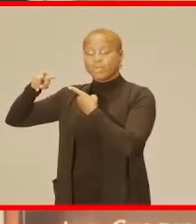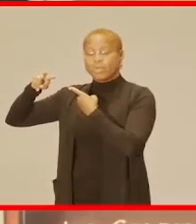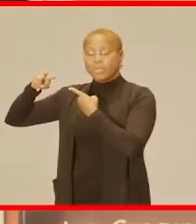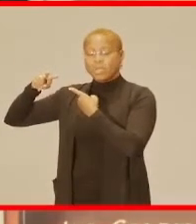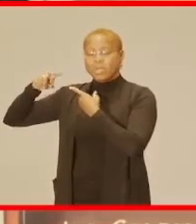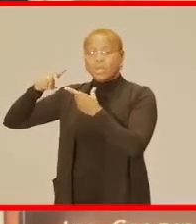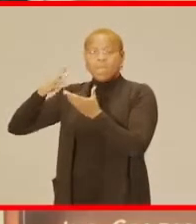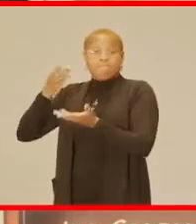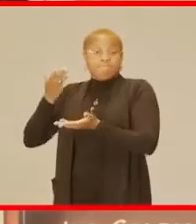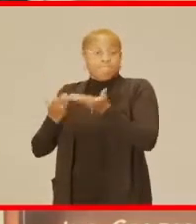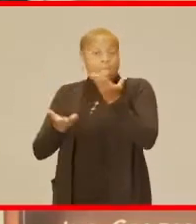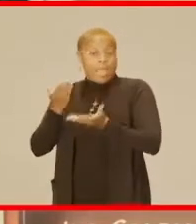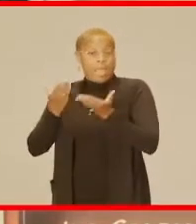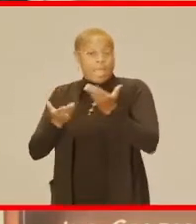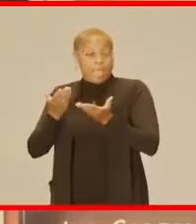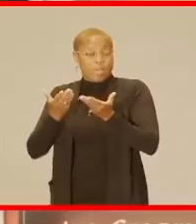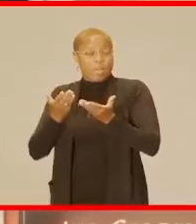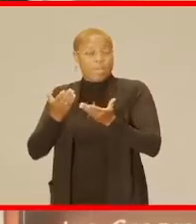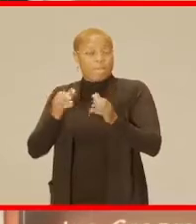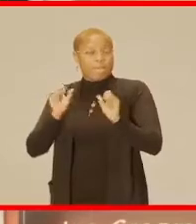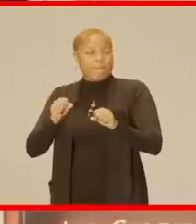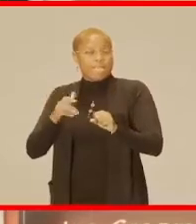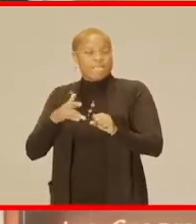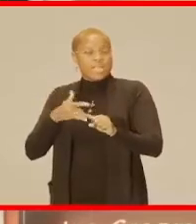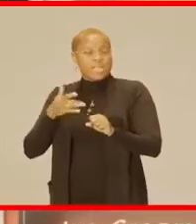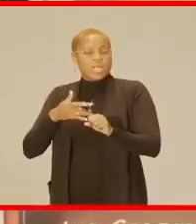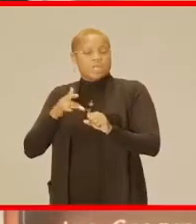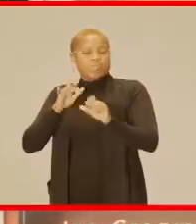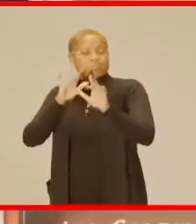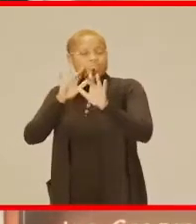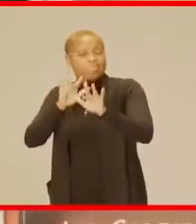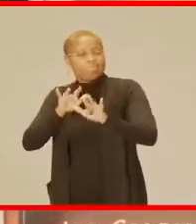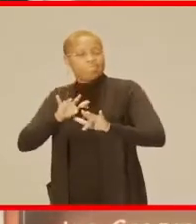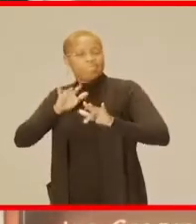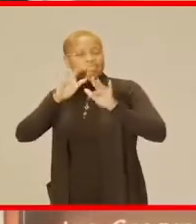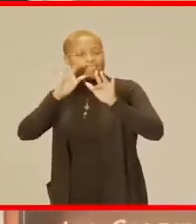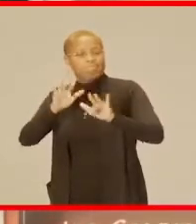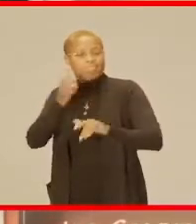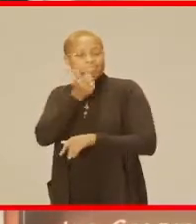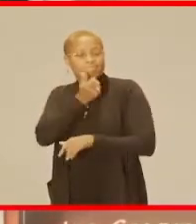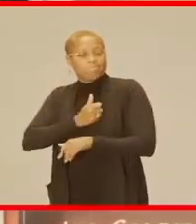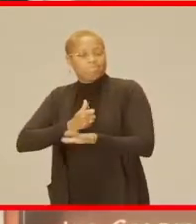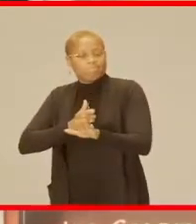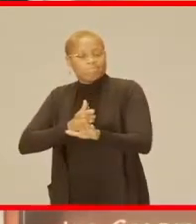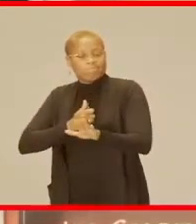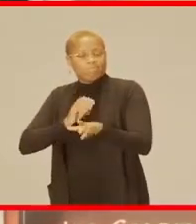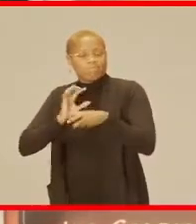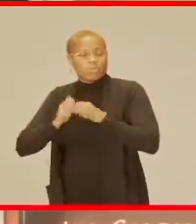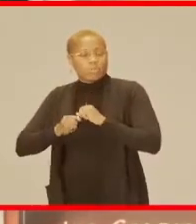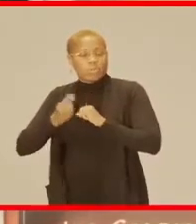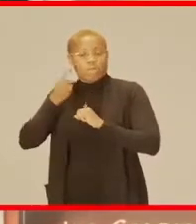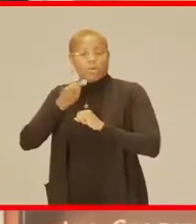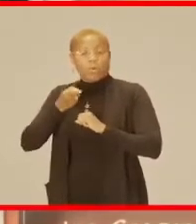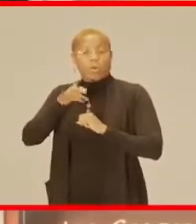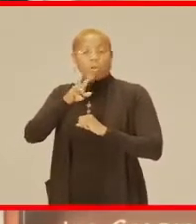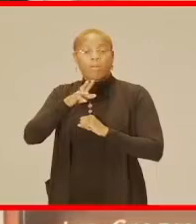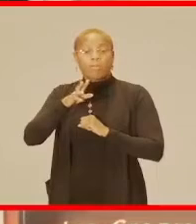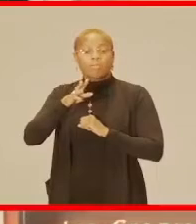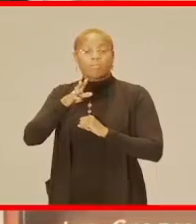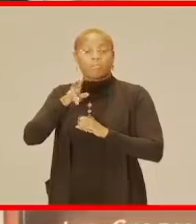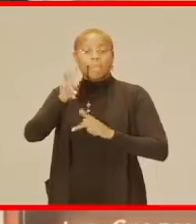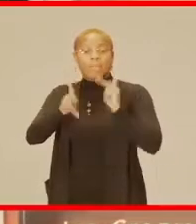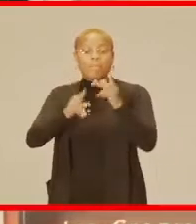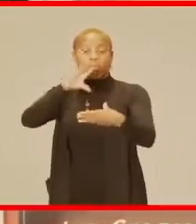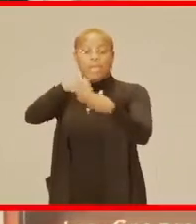you may and likely will feel sorry for people who are being judged in